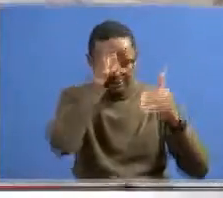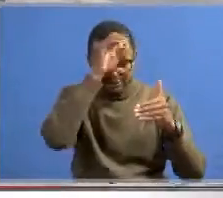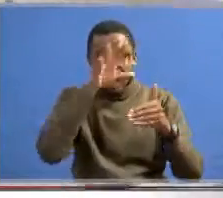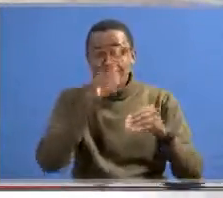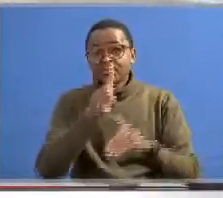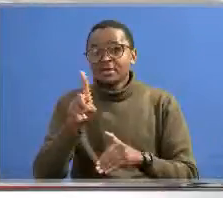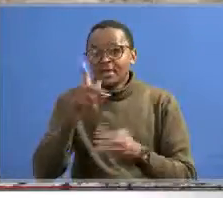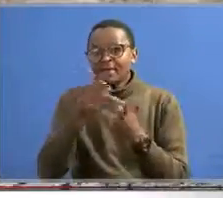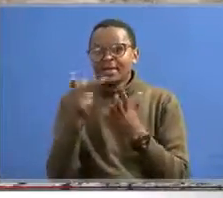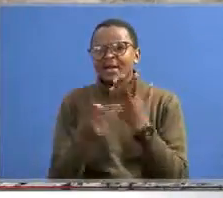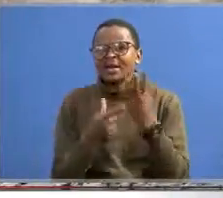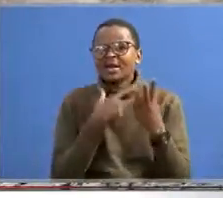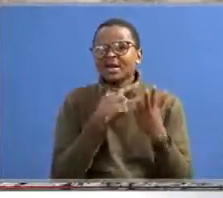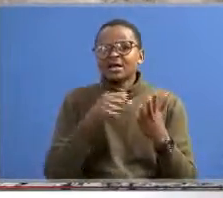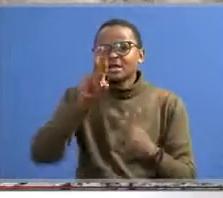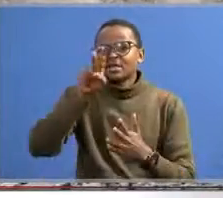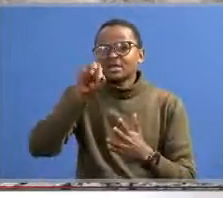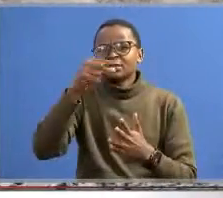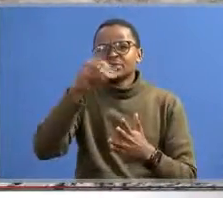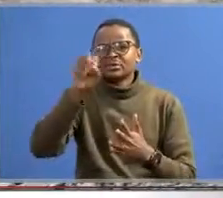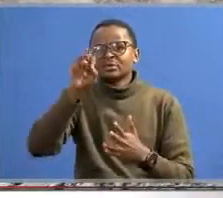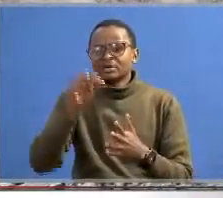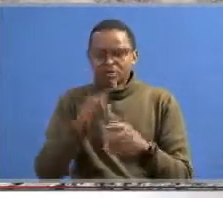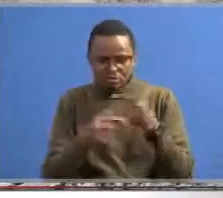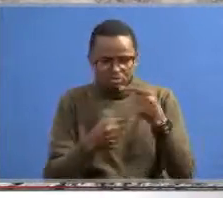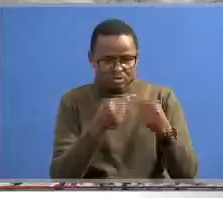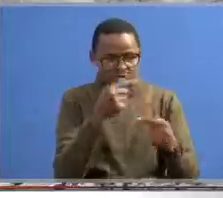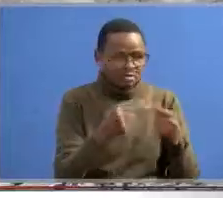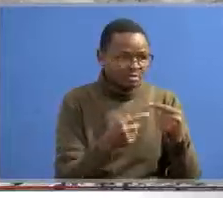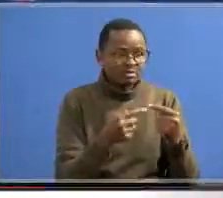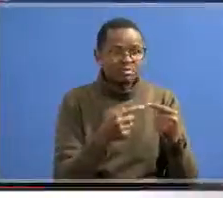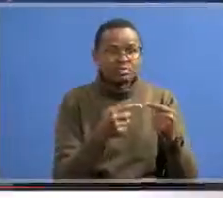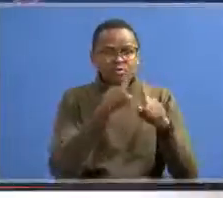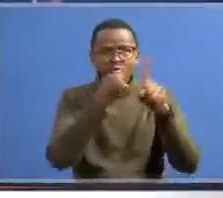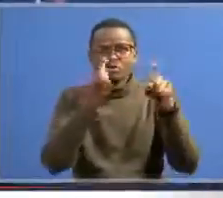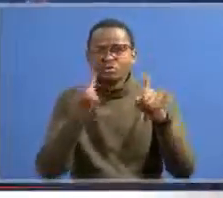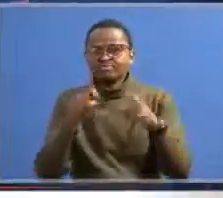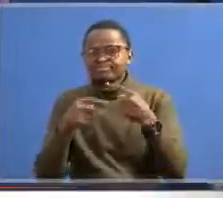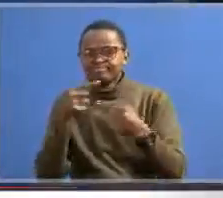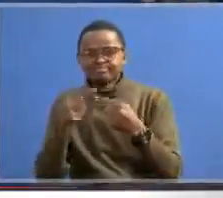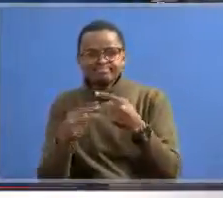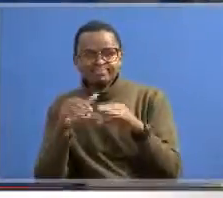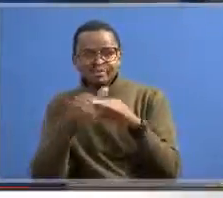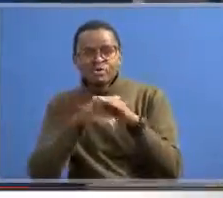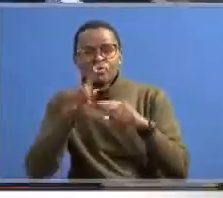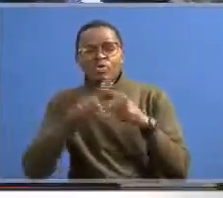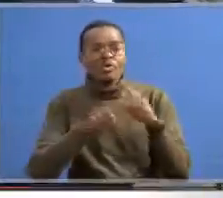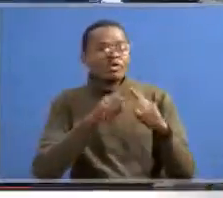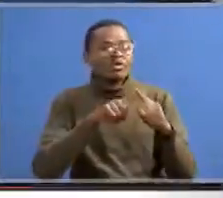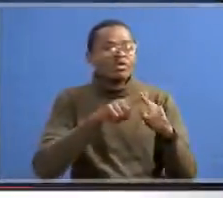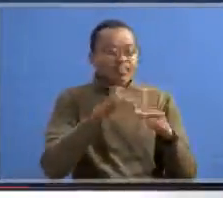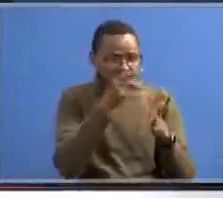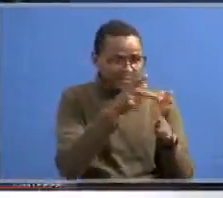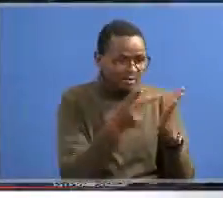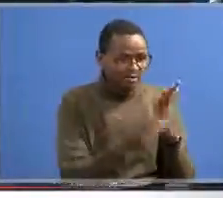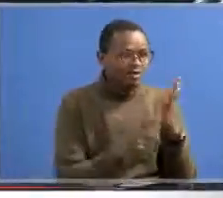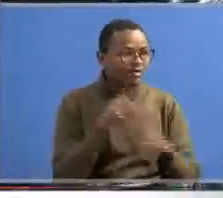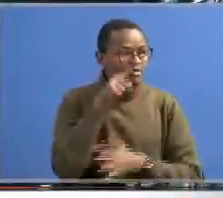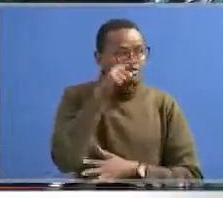some road projects like the Ngong Road construction are still ongoing, even as questions continue to pile up when the project will be complete.